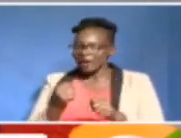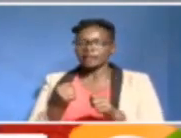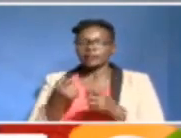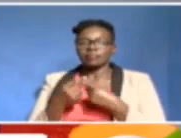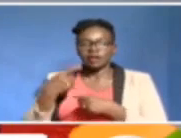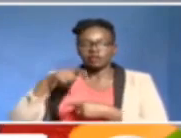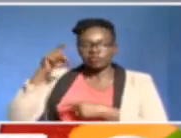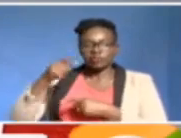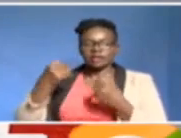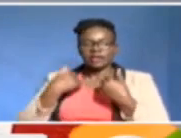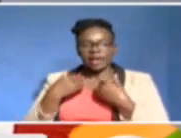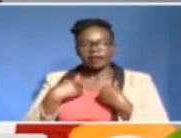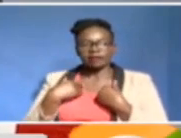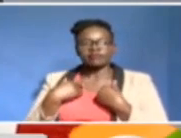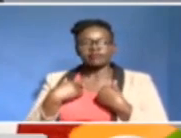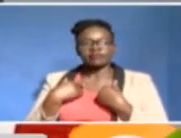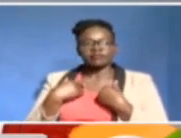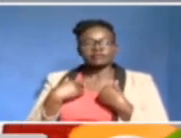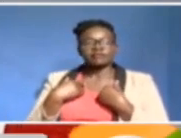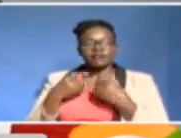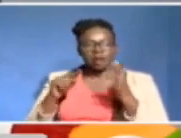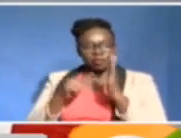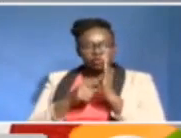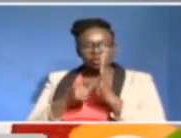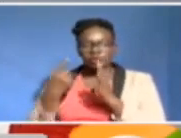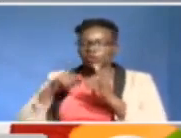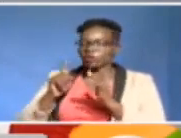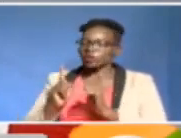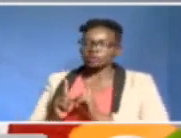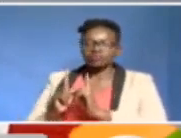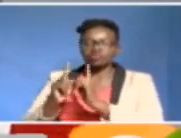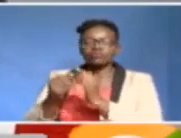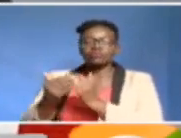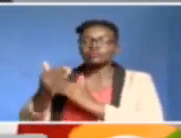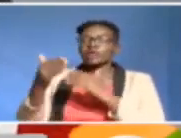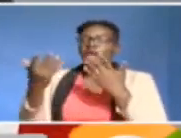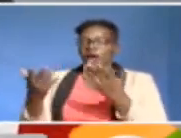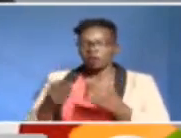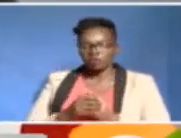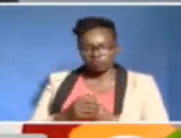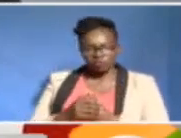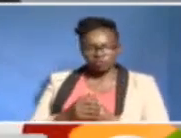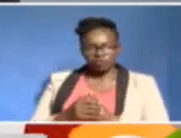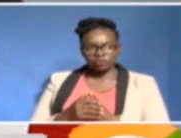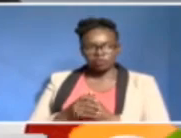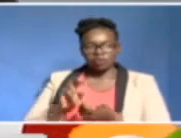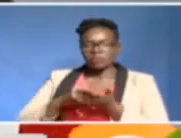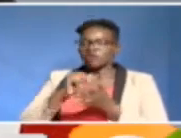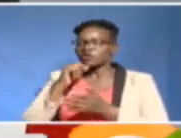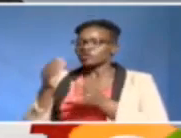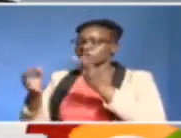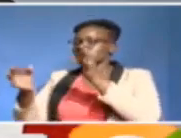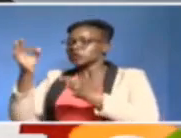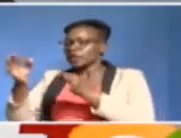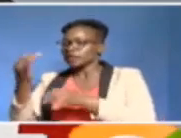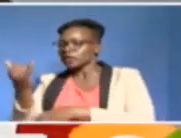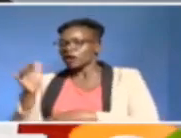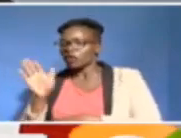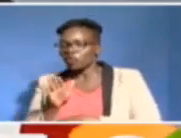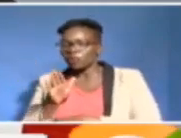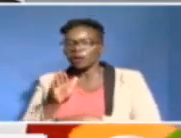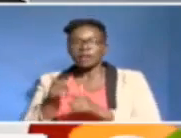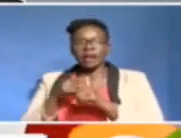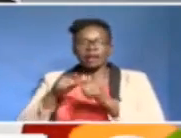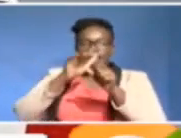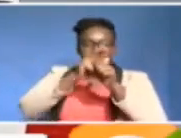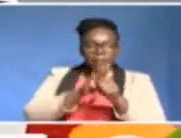we must have a bottom line. How are we going to walk together? Because it's not going to be about judging young women and putting them down